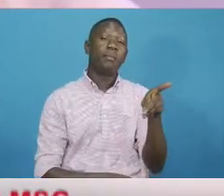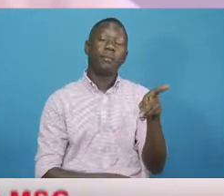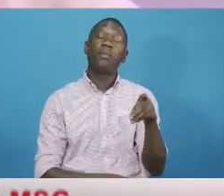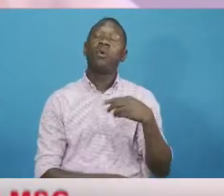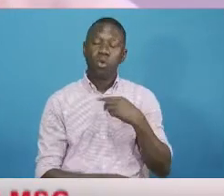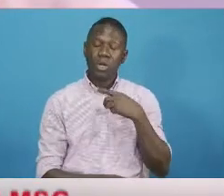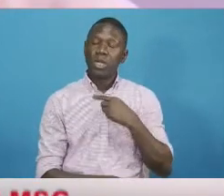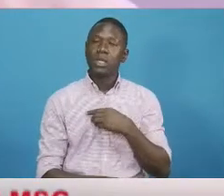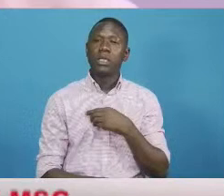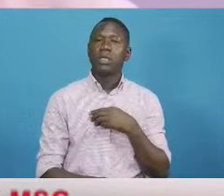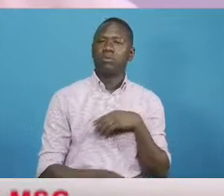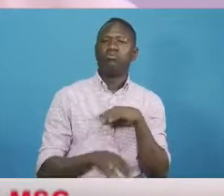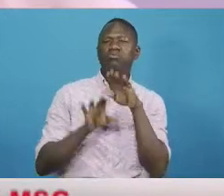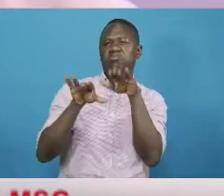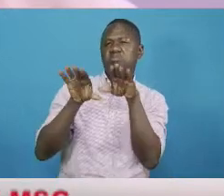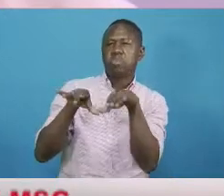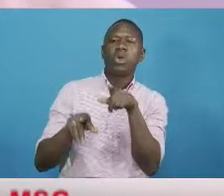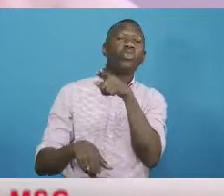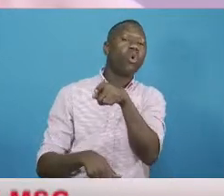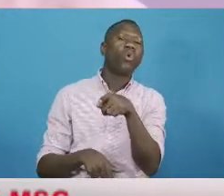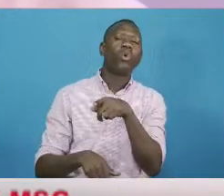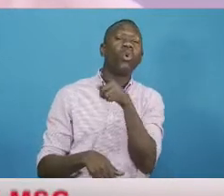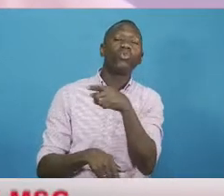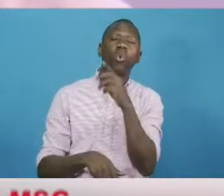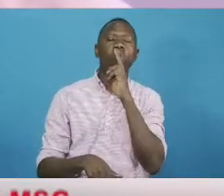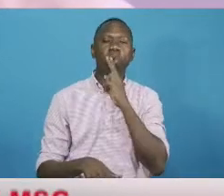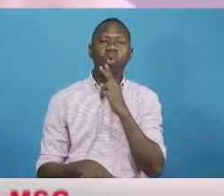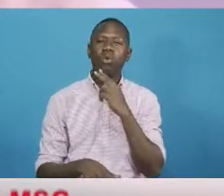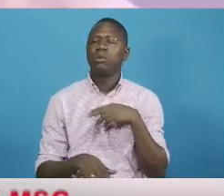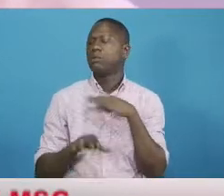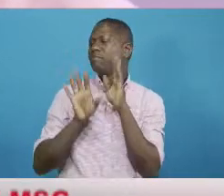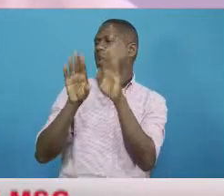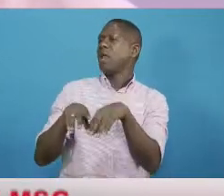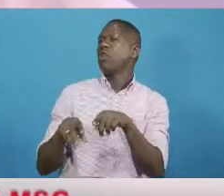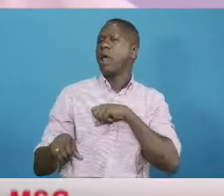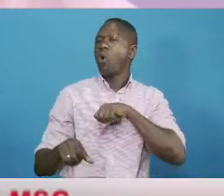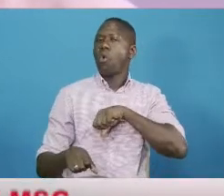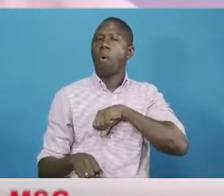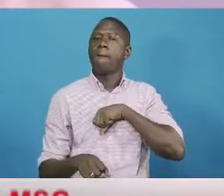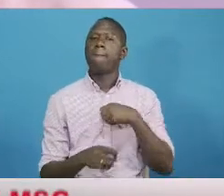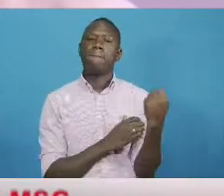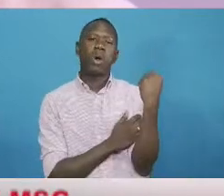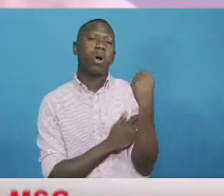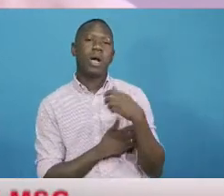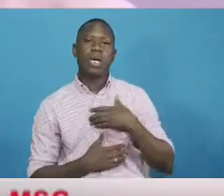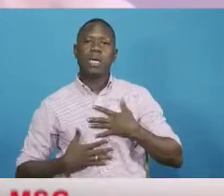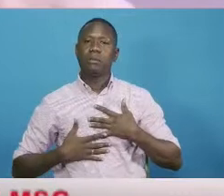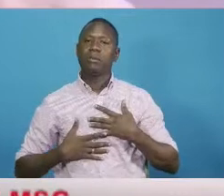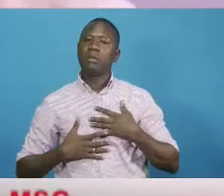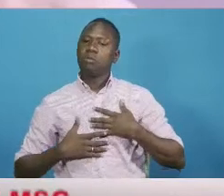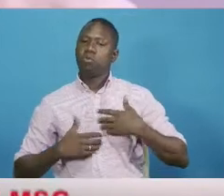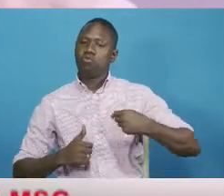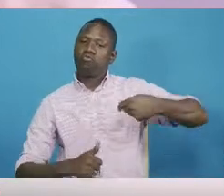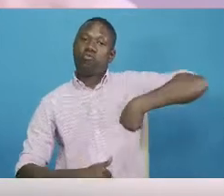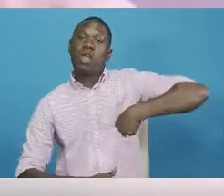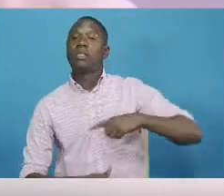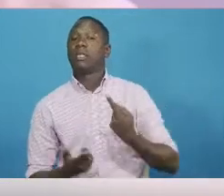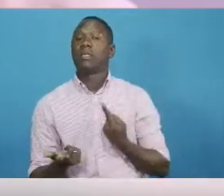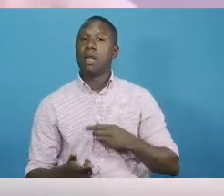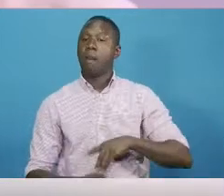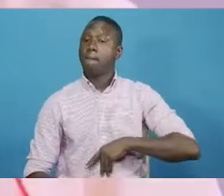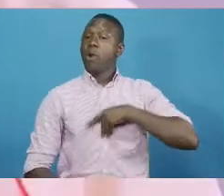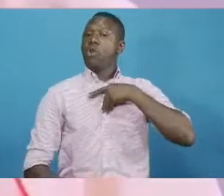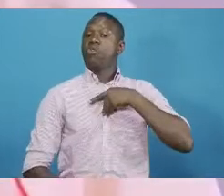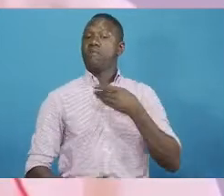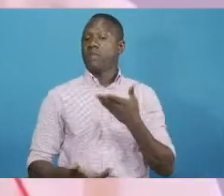he humiliated those who relied on their powers and wealth and were proud of heart, because